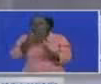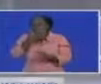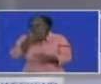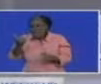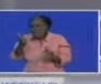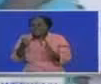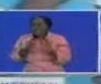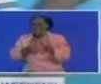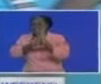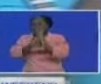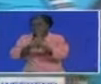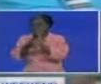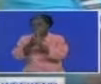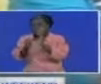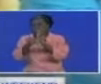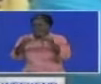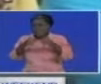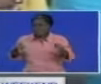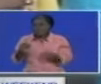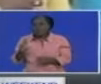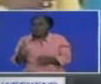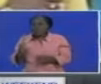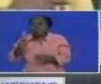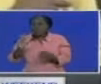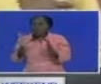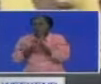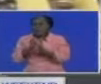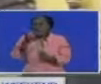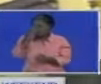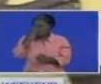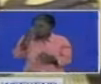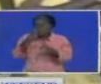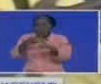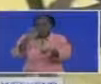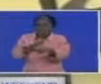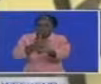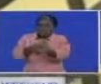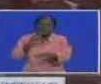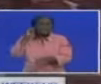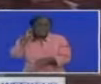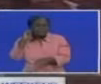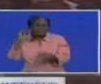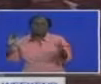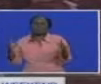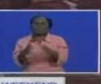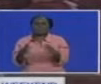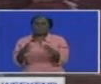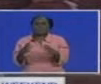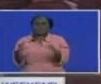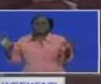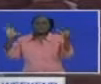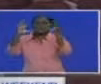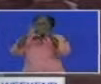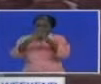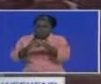to experts, being the alliance of Uhuru Kenyatta and William Ruto from the Kikuyu and Kalenjin community, whose unity saw